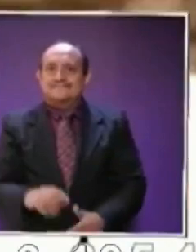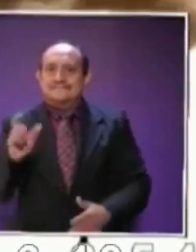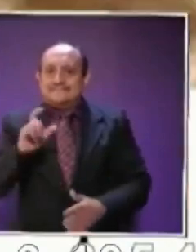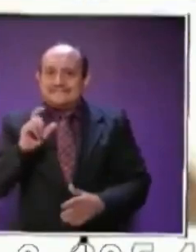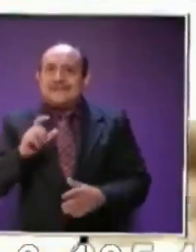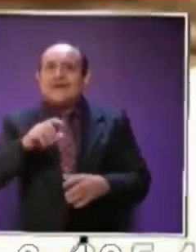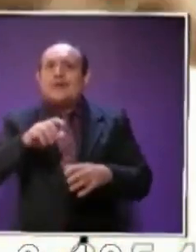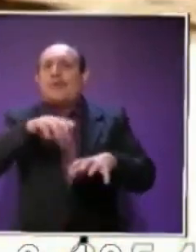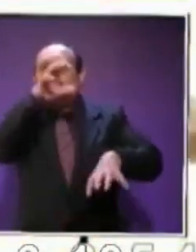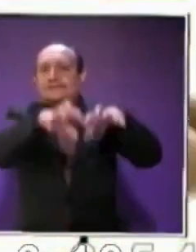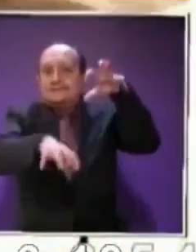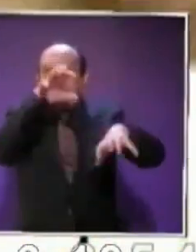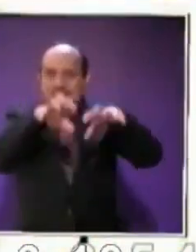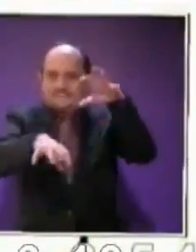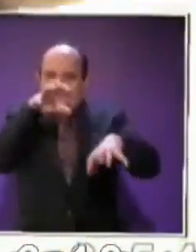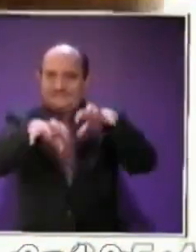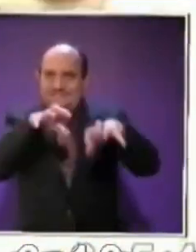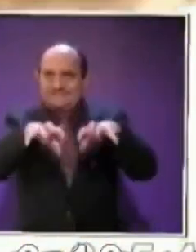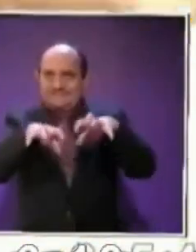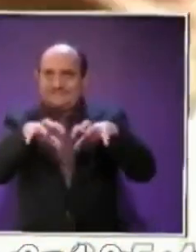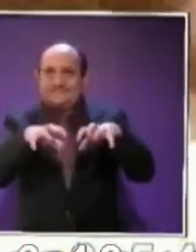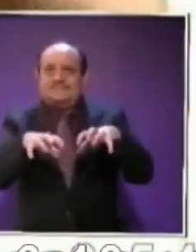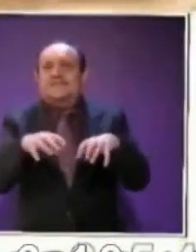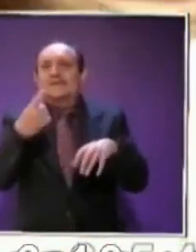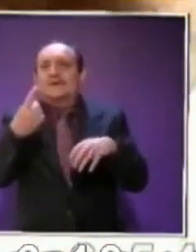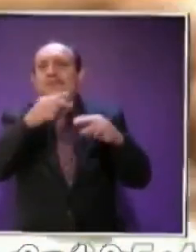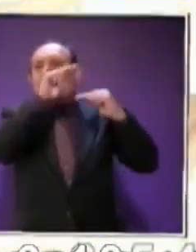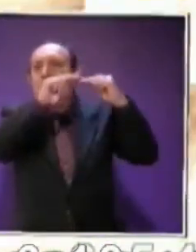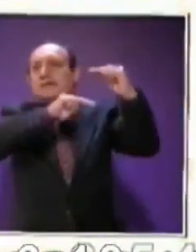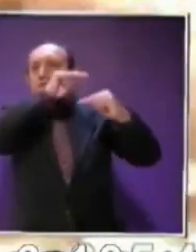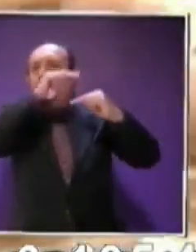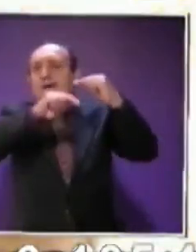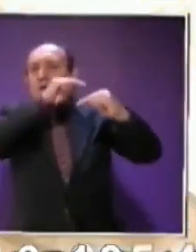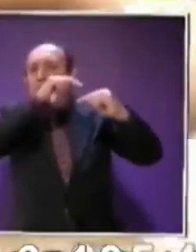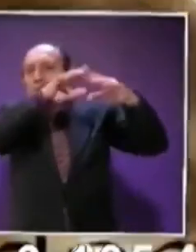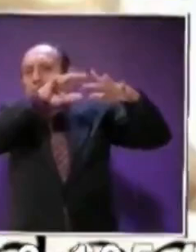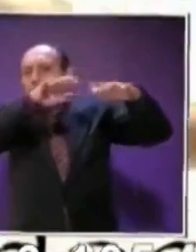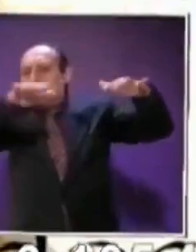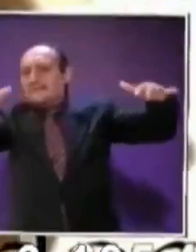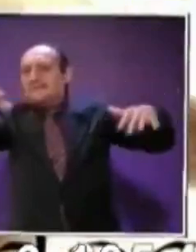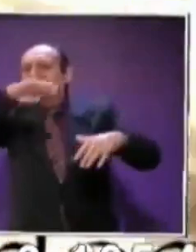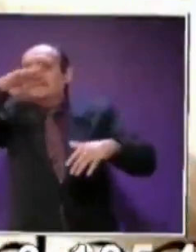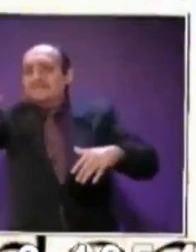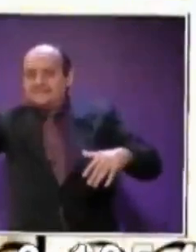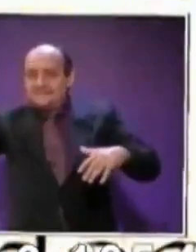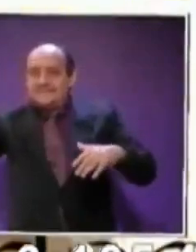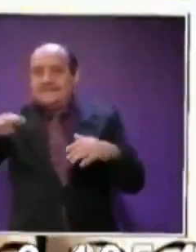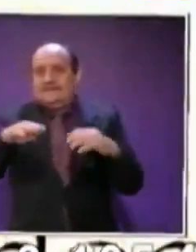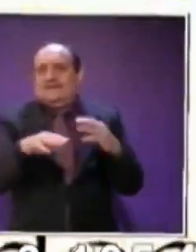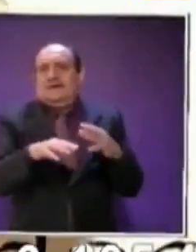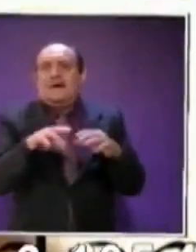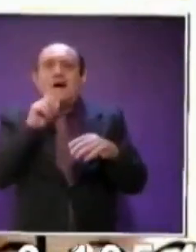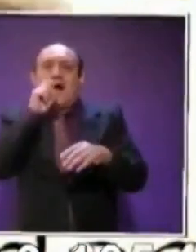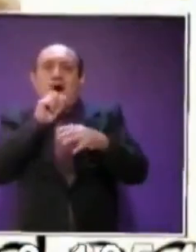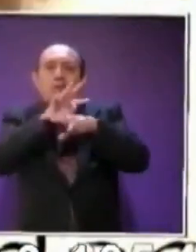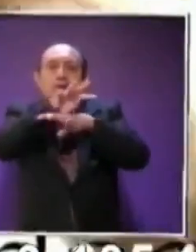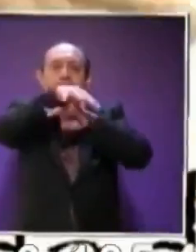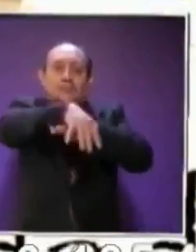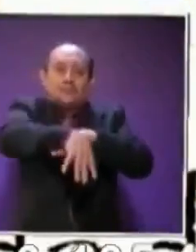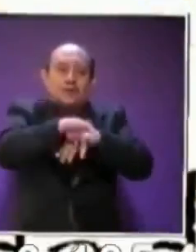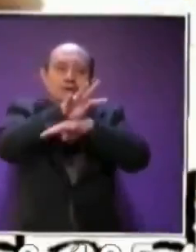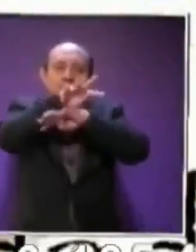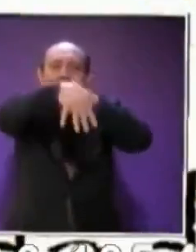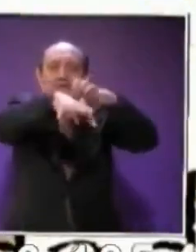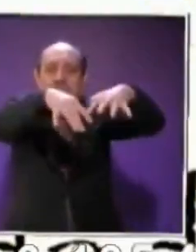Cuando está lloviendo, una nube frota el mar, crecen las